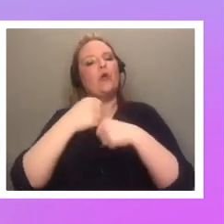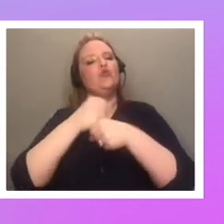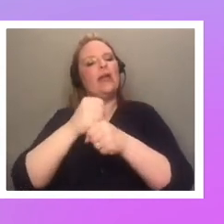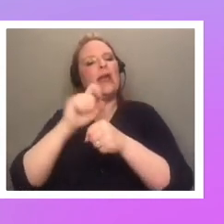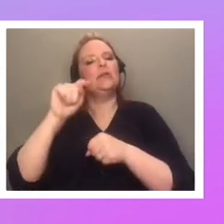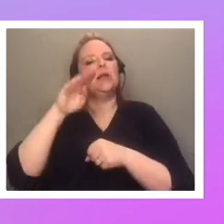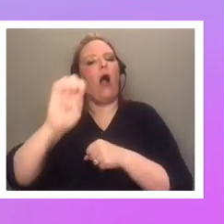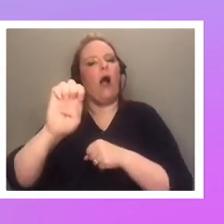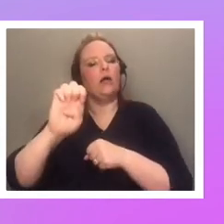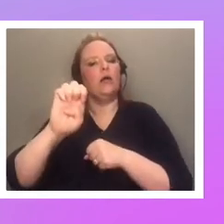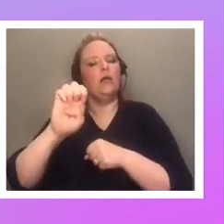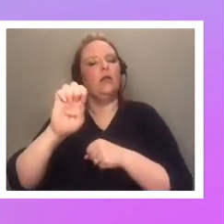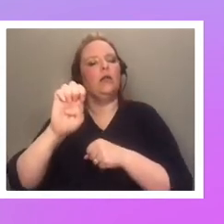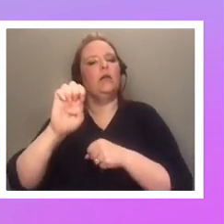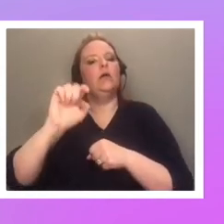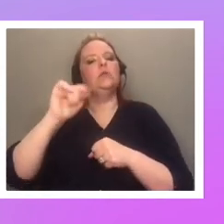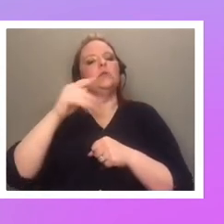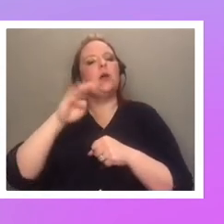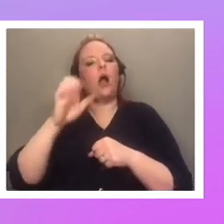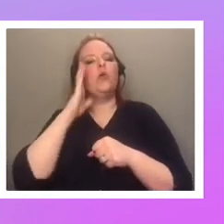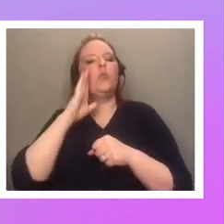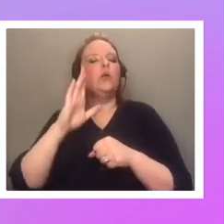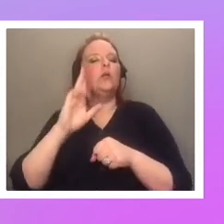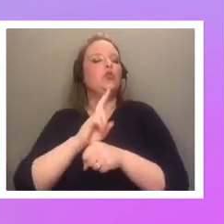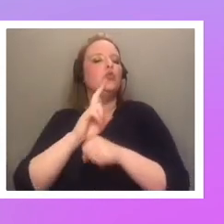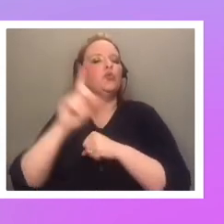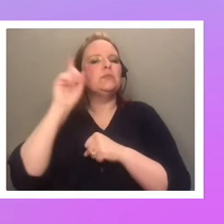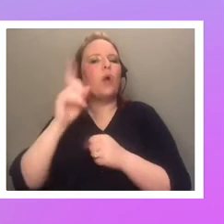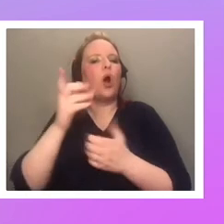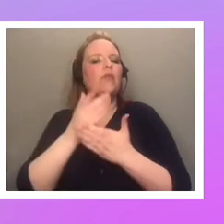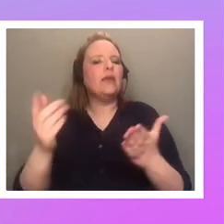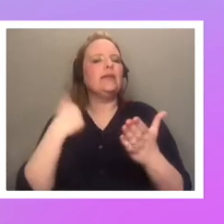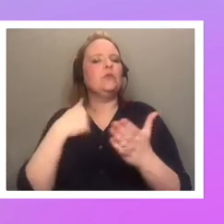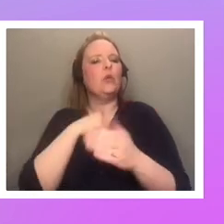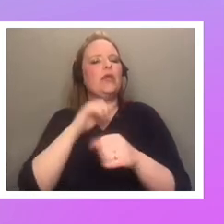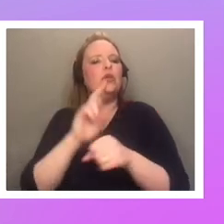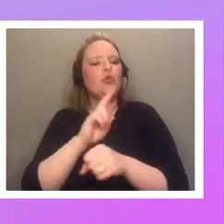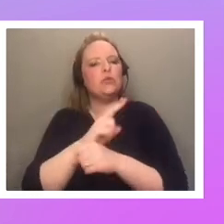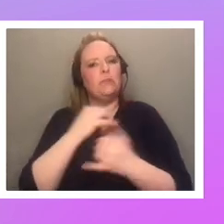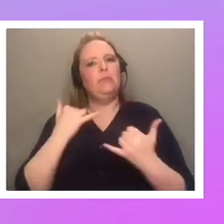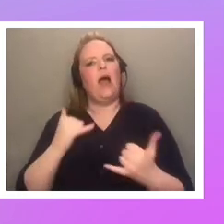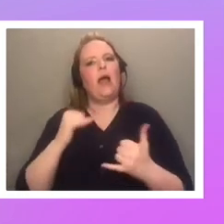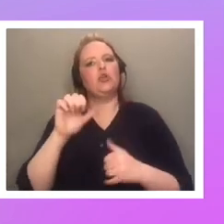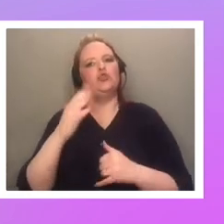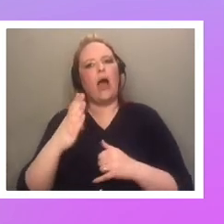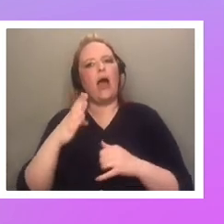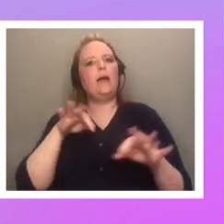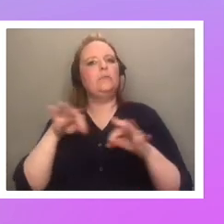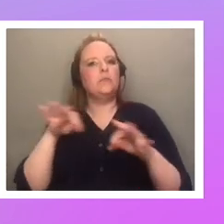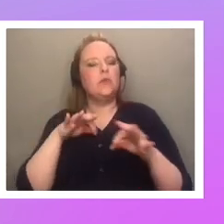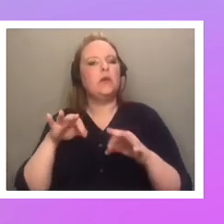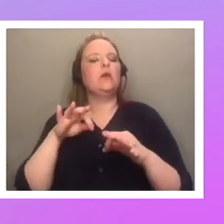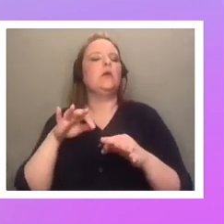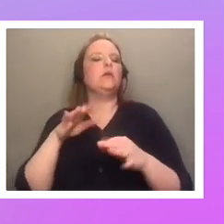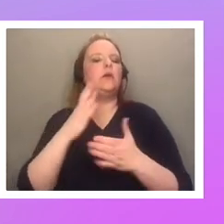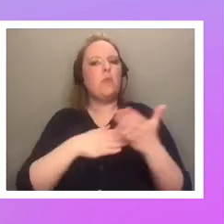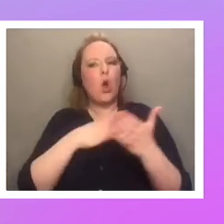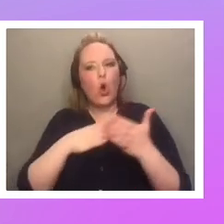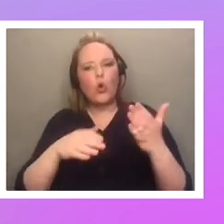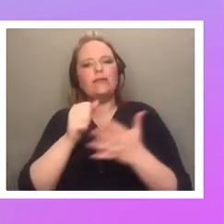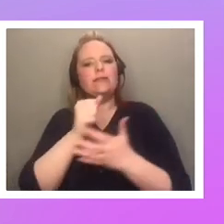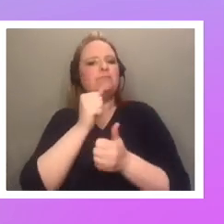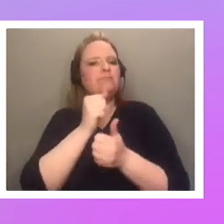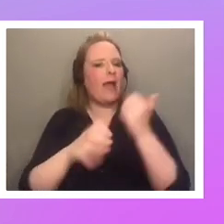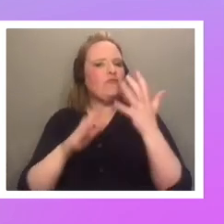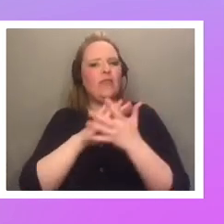toggle that uses things, smart things that we use, you know, in modern JavaScript, like components and everything else, and uses